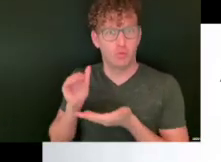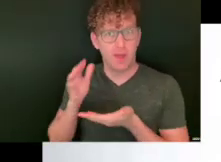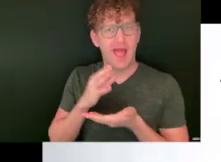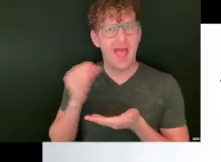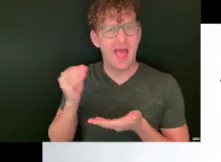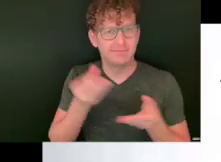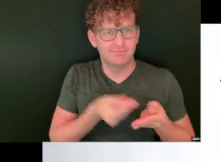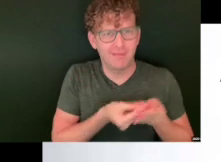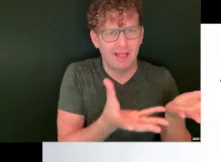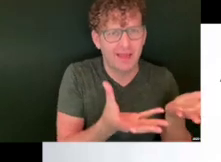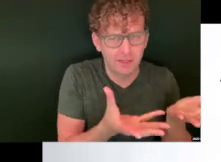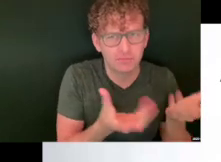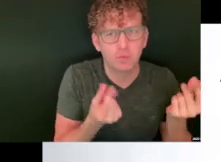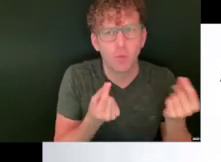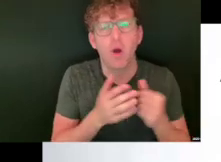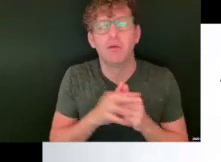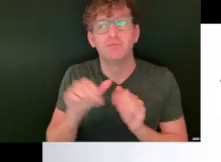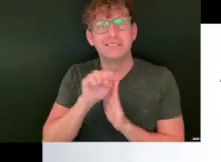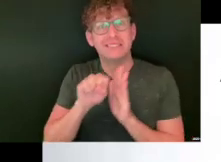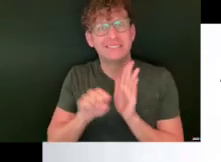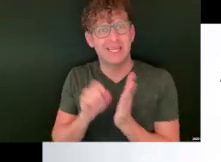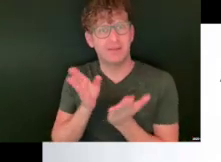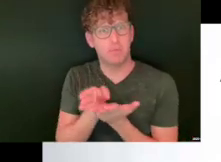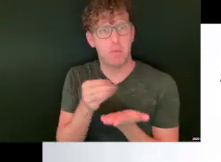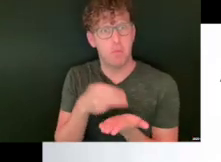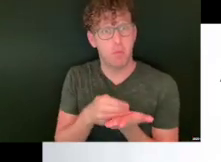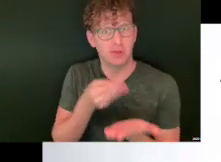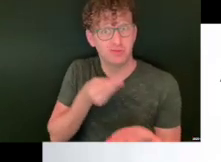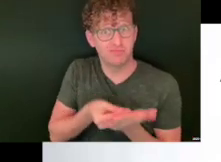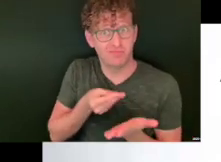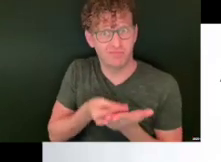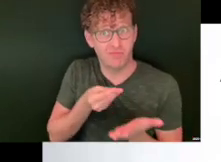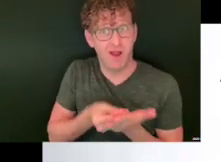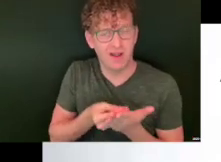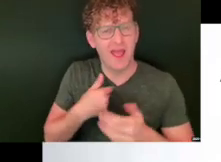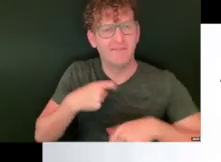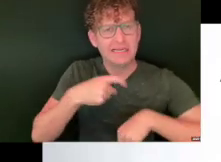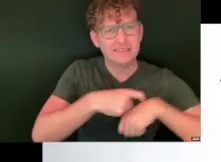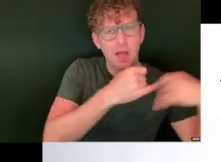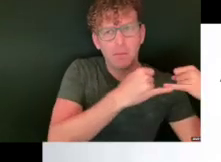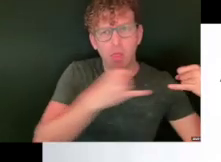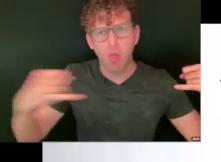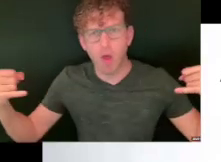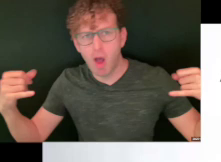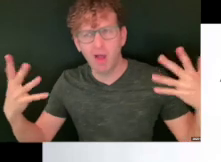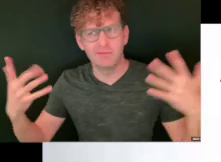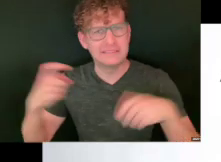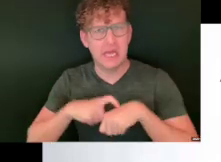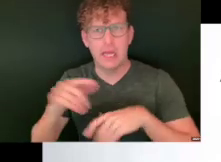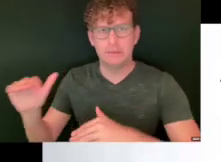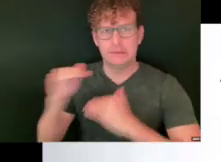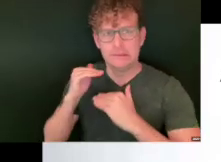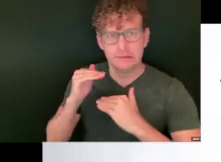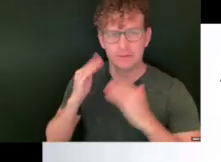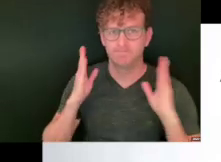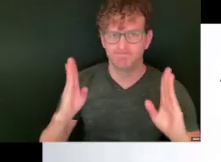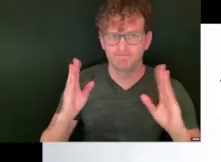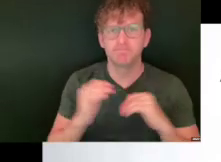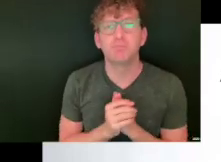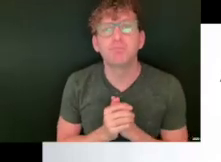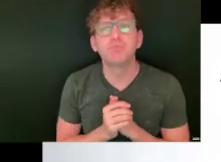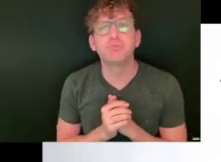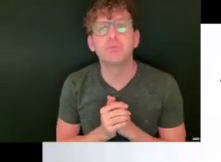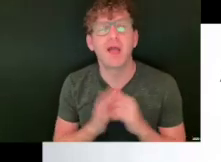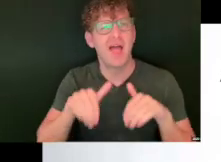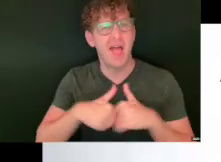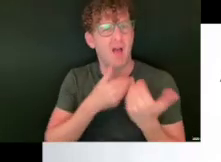Clean Off-Road Equipment Project limited funds only to small businesses and public agencies because many